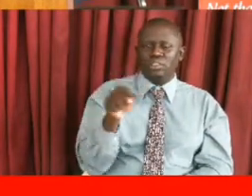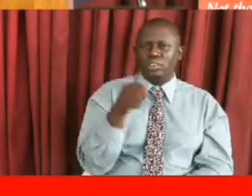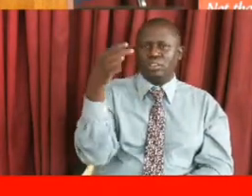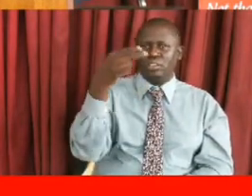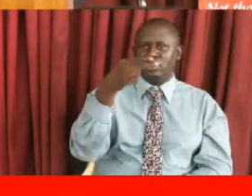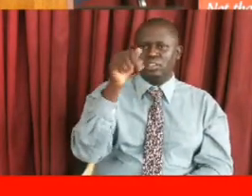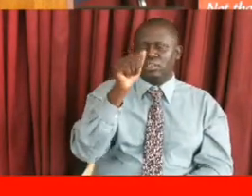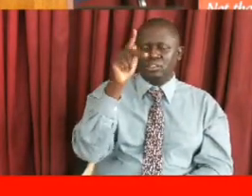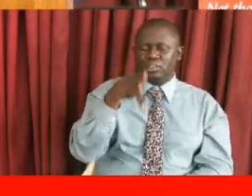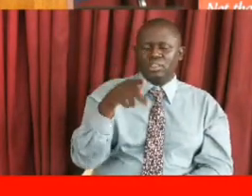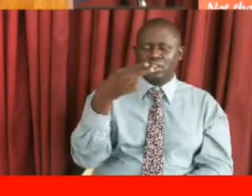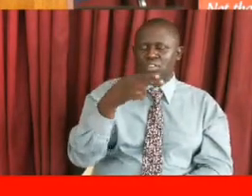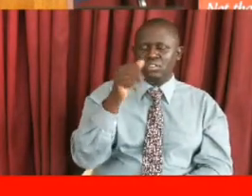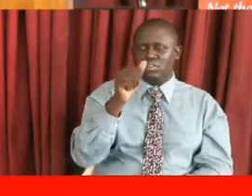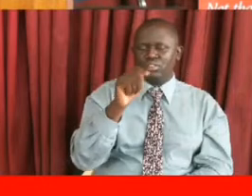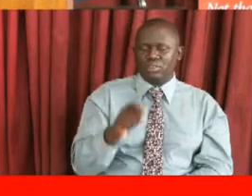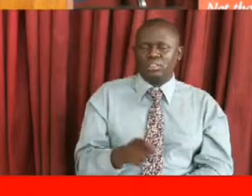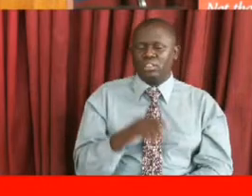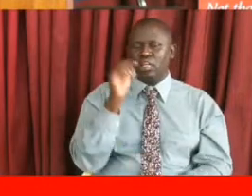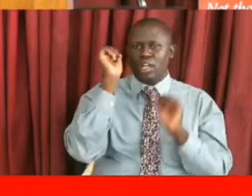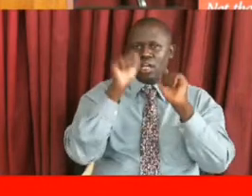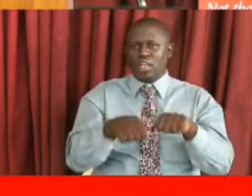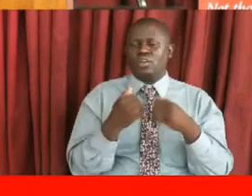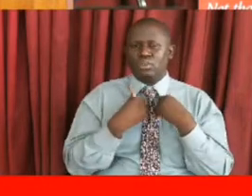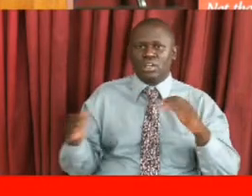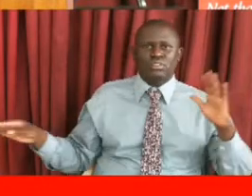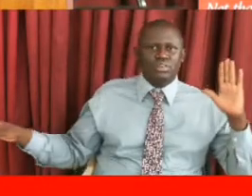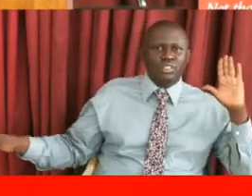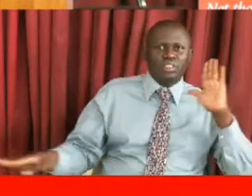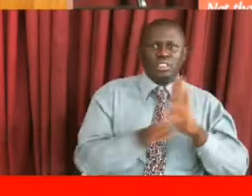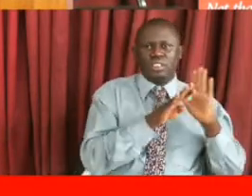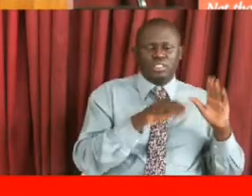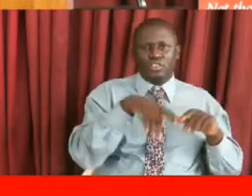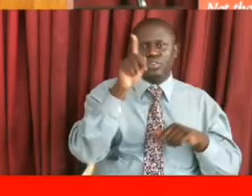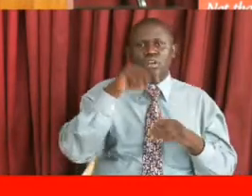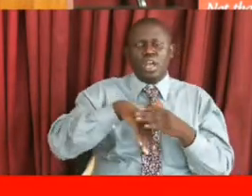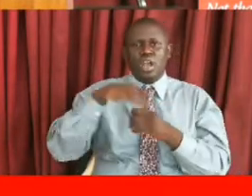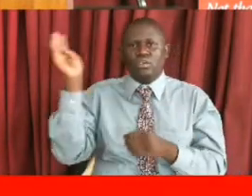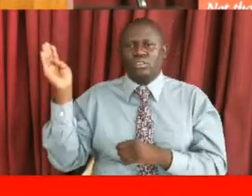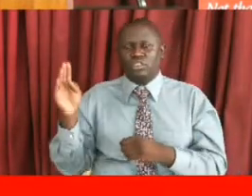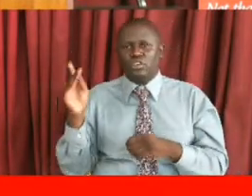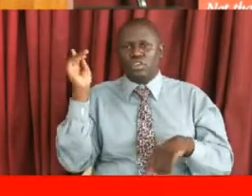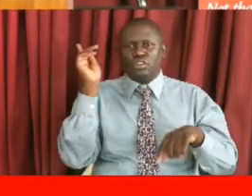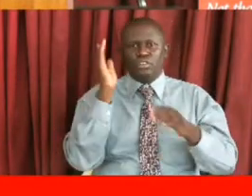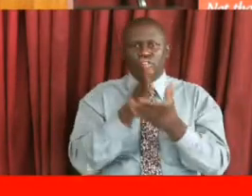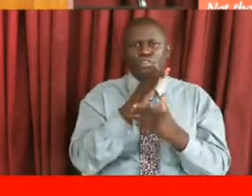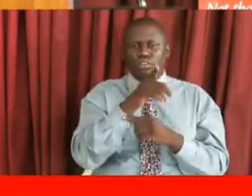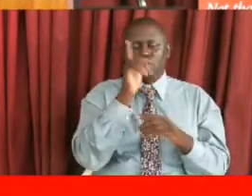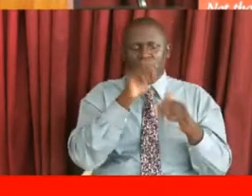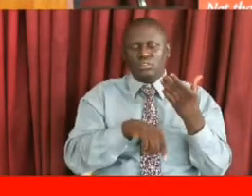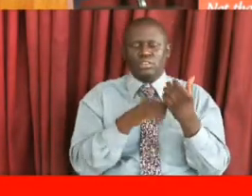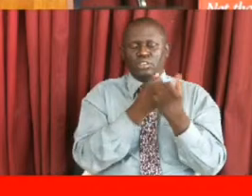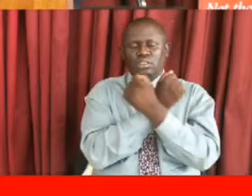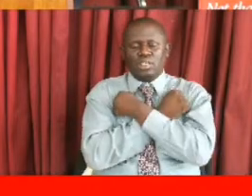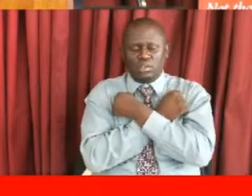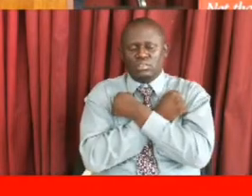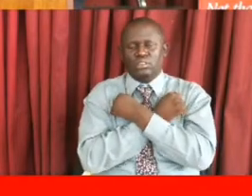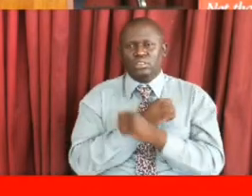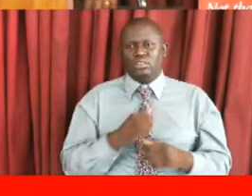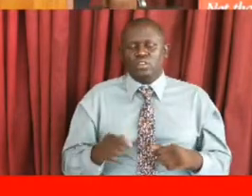kicked you guys out so Jehoshaphat was a good man and he loved the Lord and He feared the name of